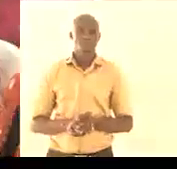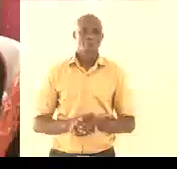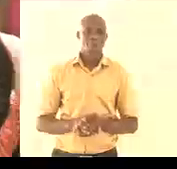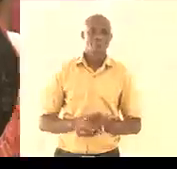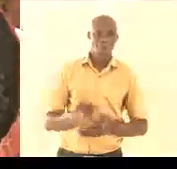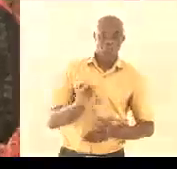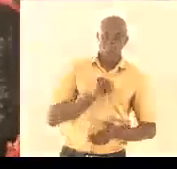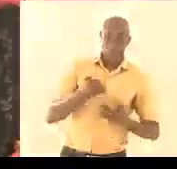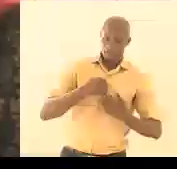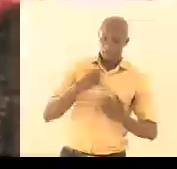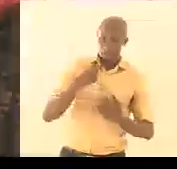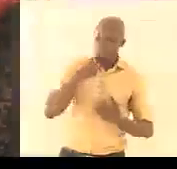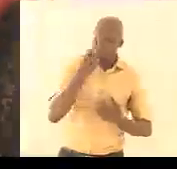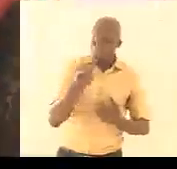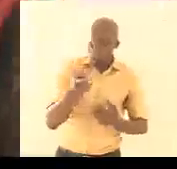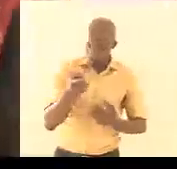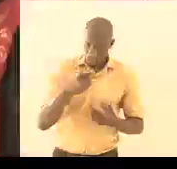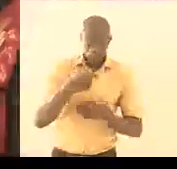I must have told you